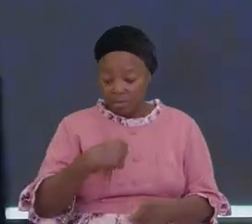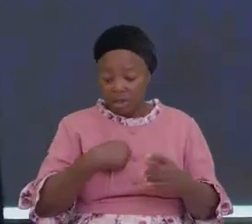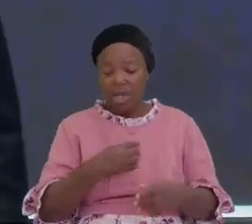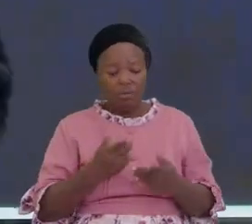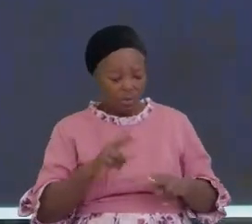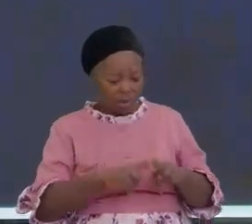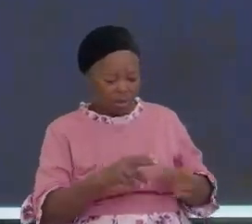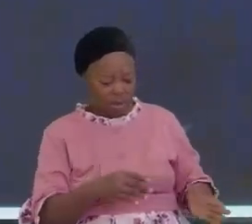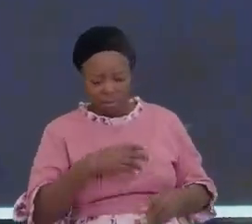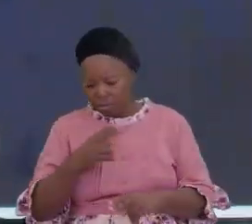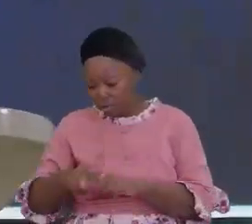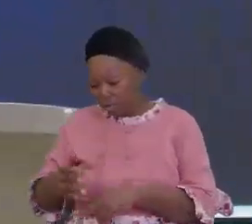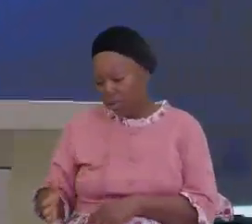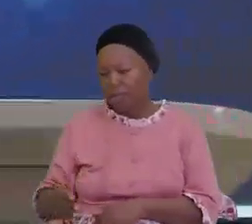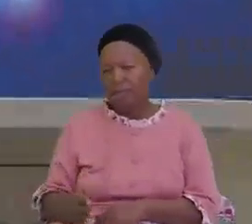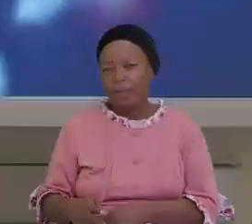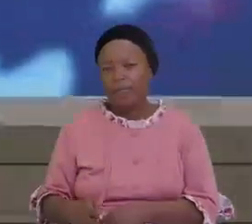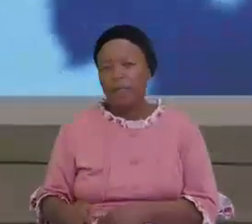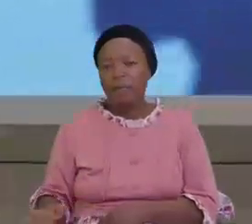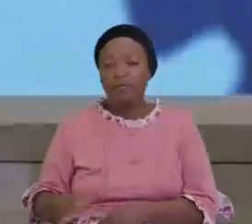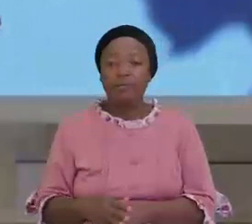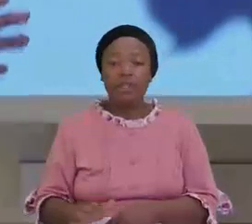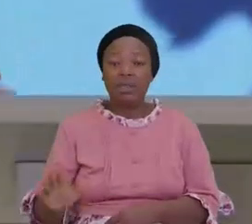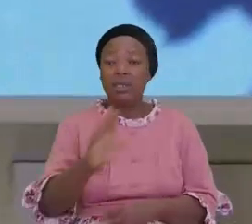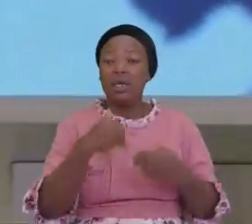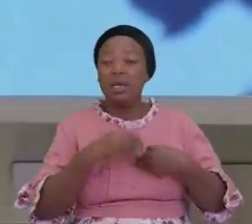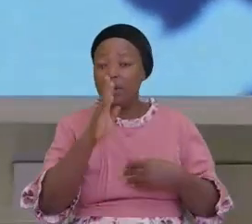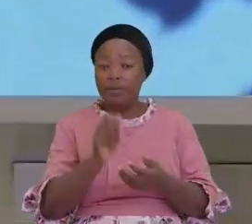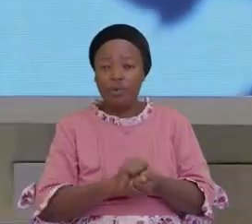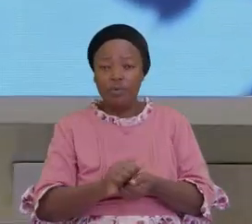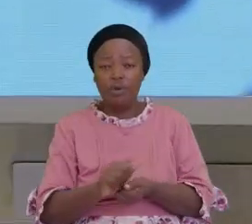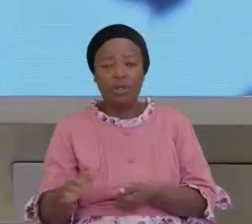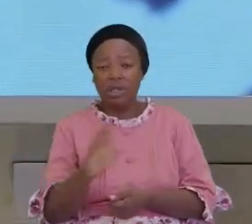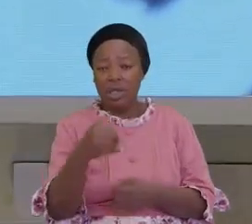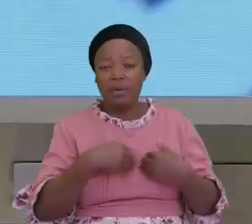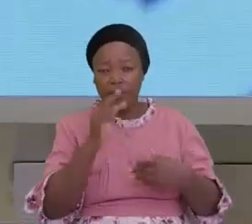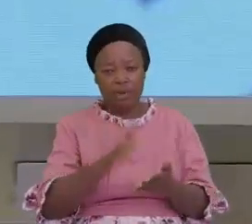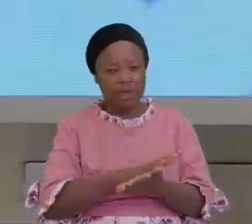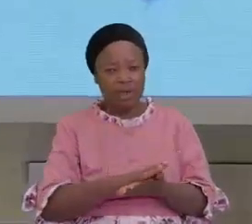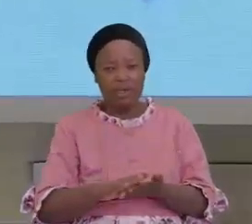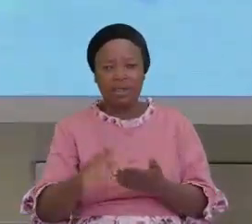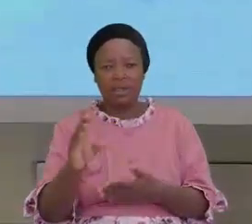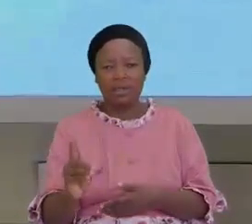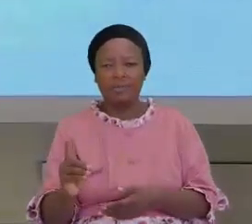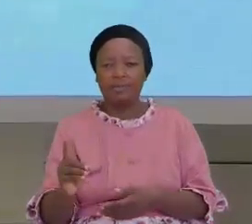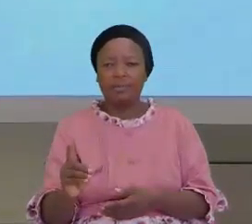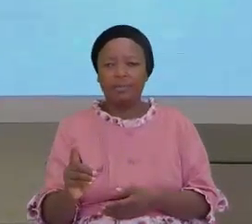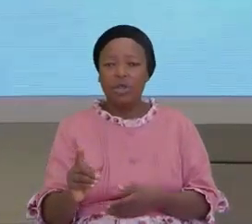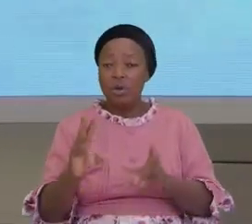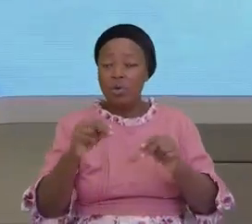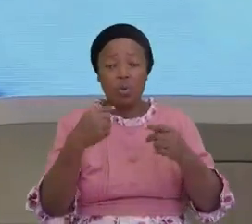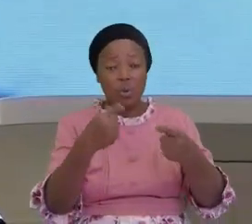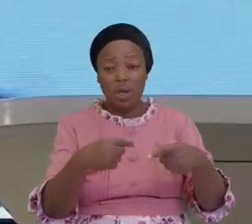sit on that side. They had been washed, they had been cleansed. No argument